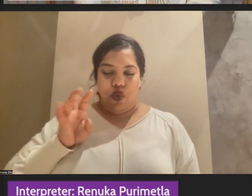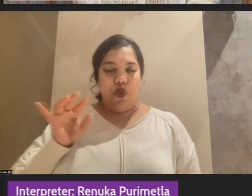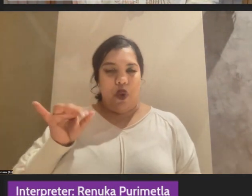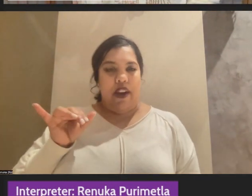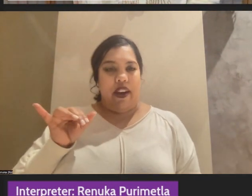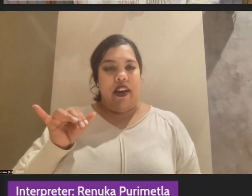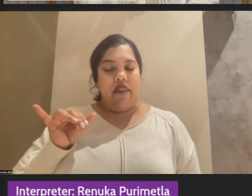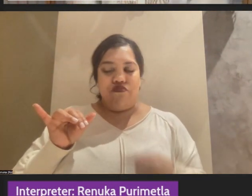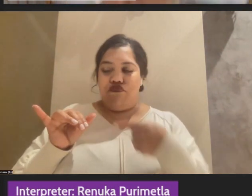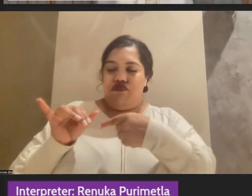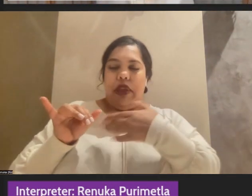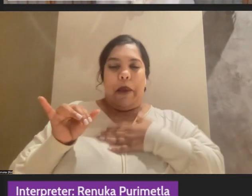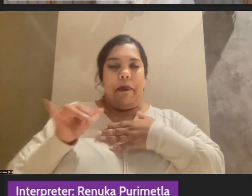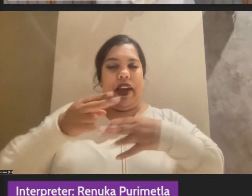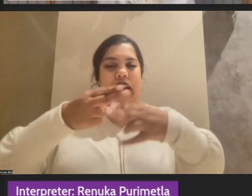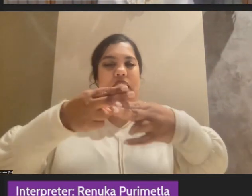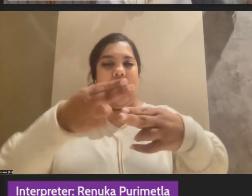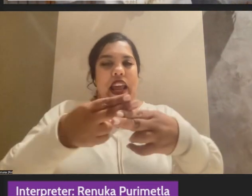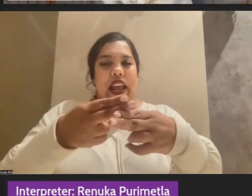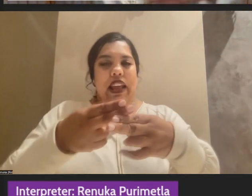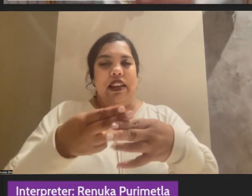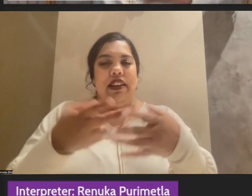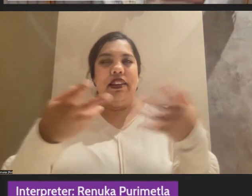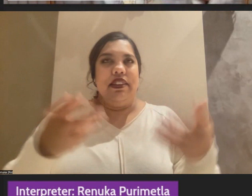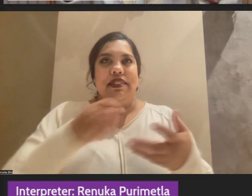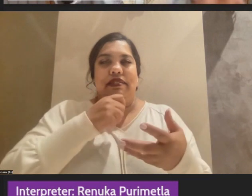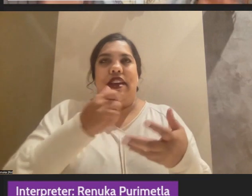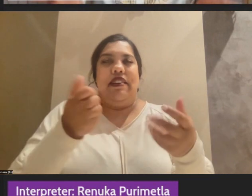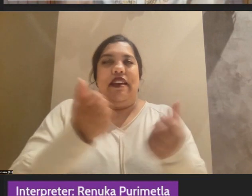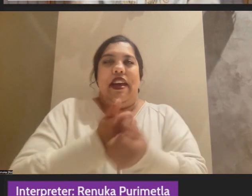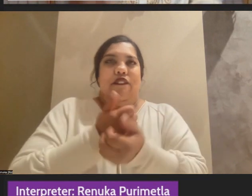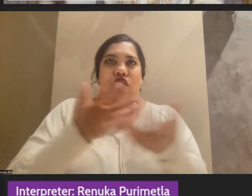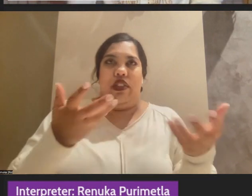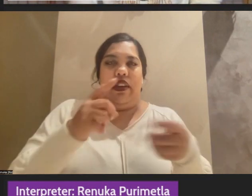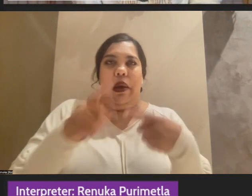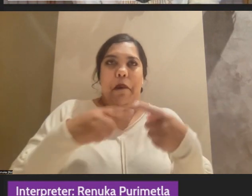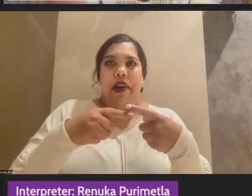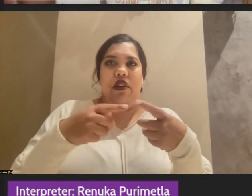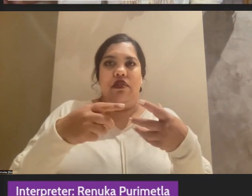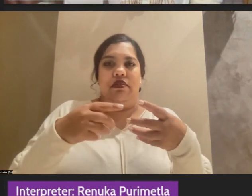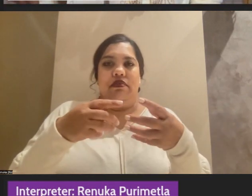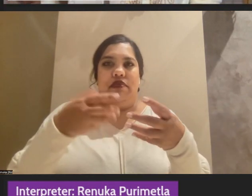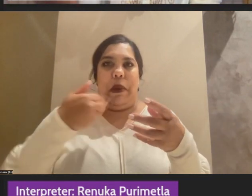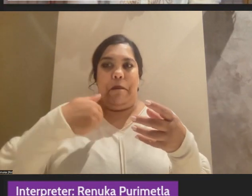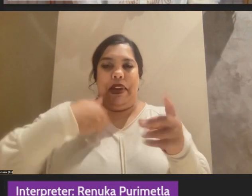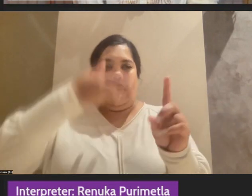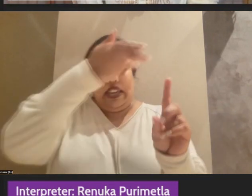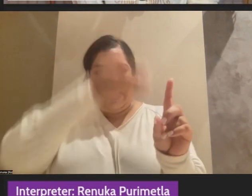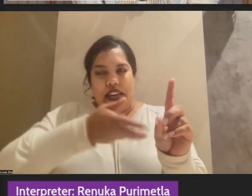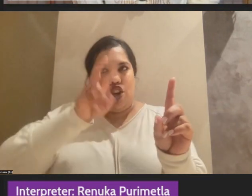name. It is not the isness and allness of. Ray is what we call it, as Shakespeare said regarding a